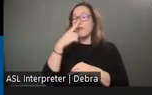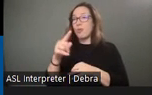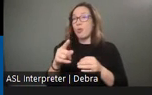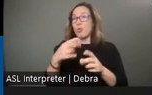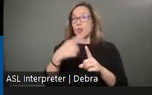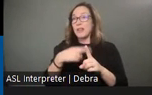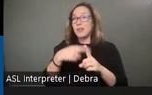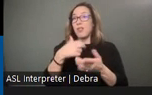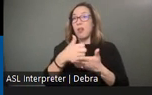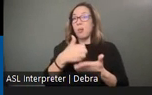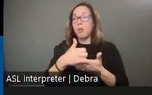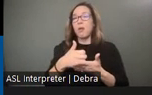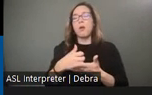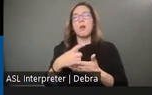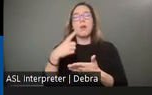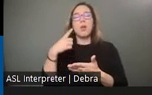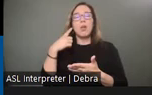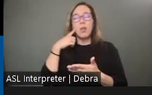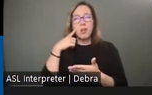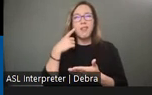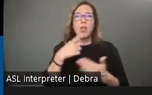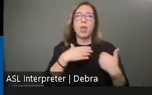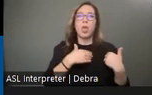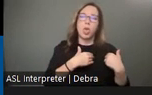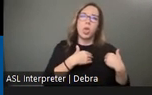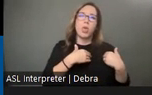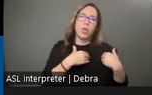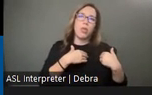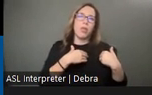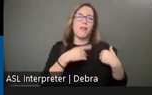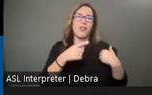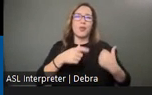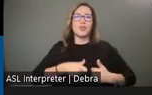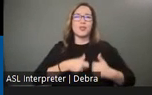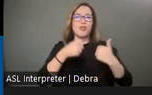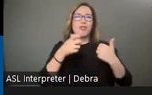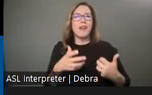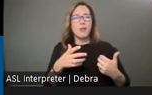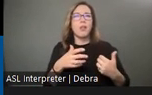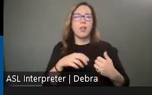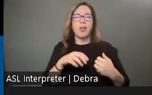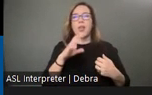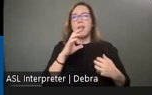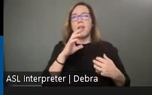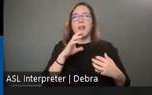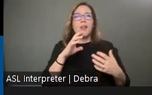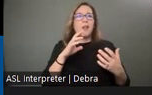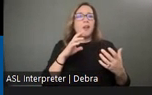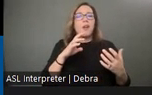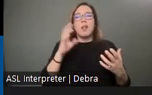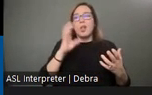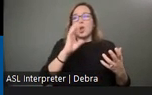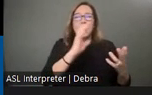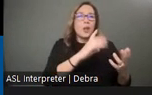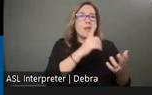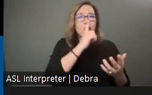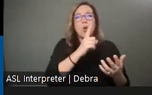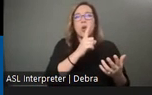be exceptionally burdensome process for the survivor as they look to obtain